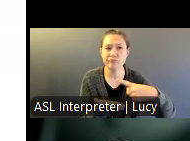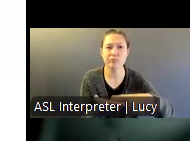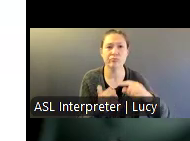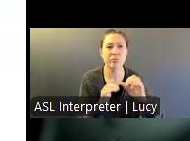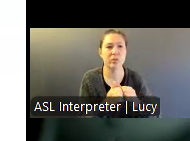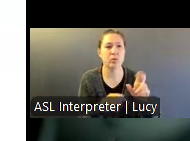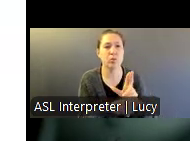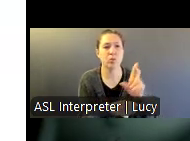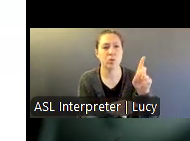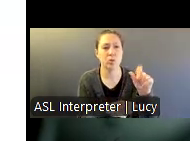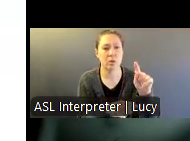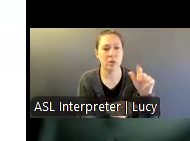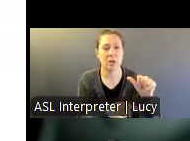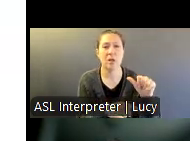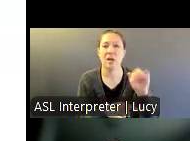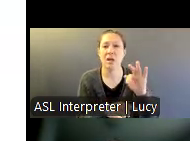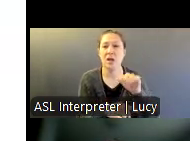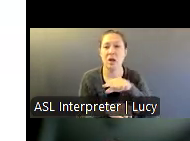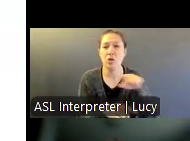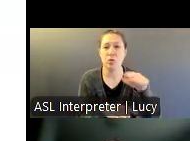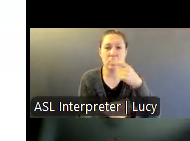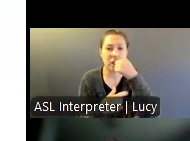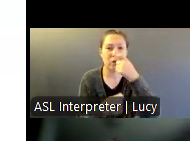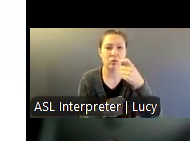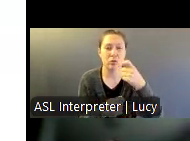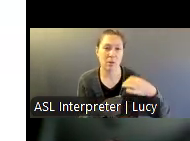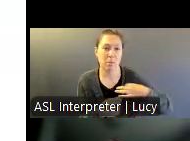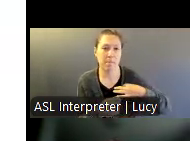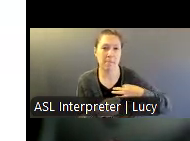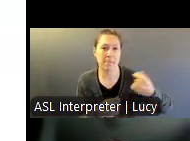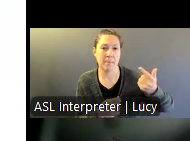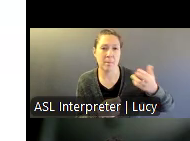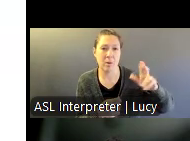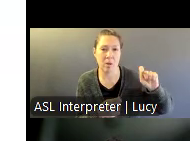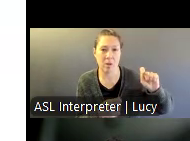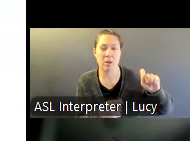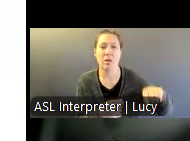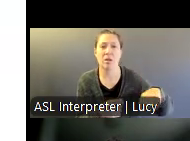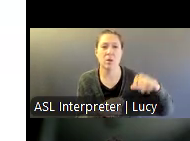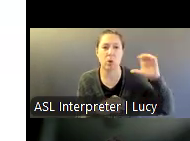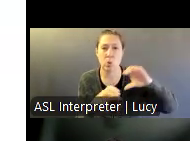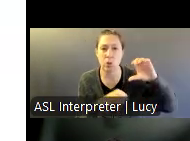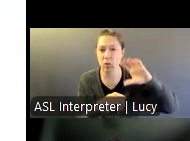for grant applications and seeking funding.